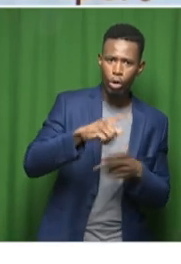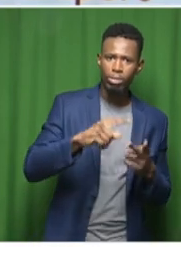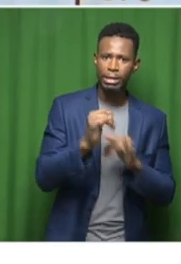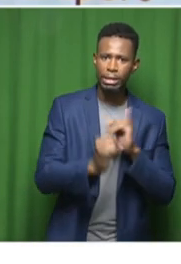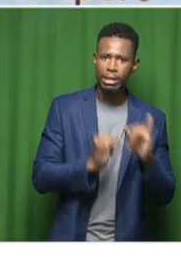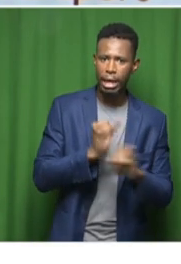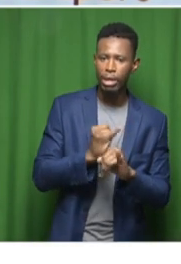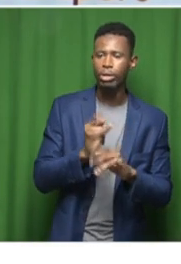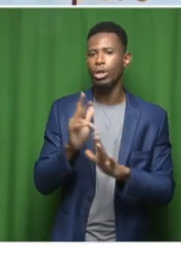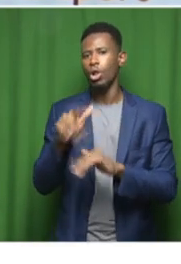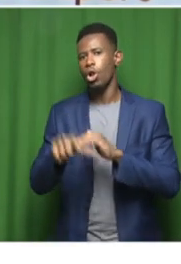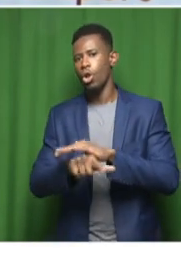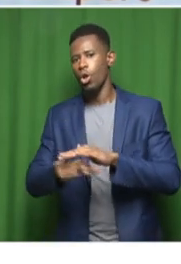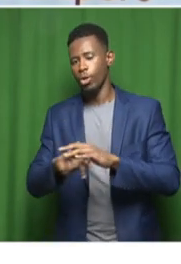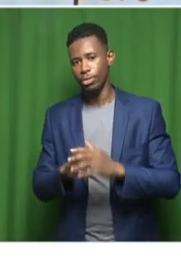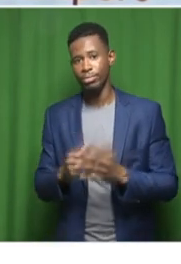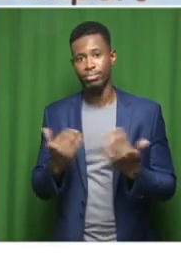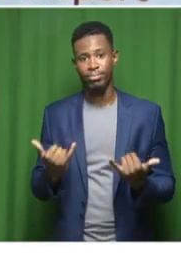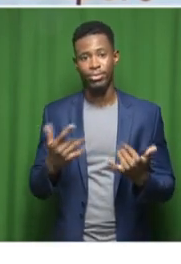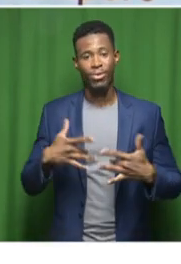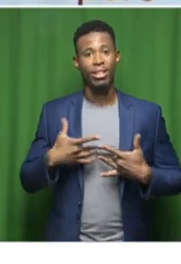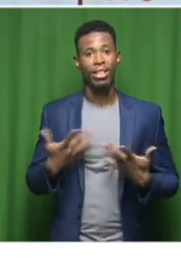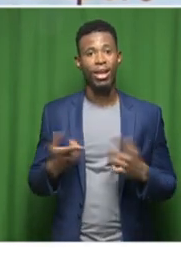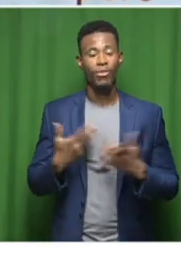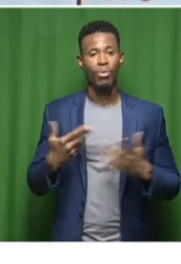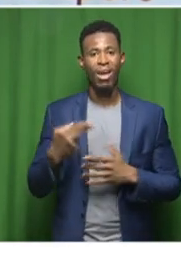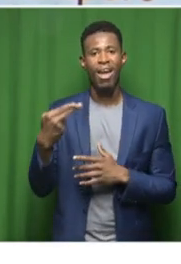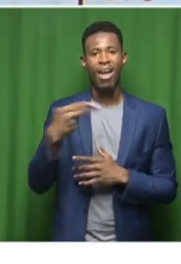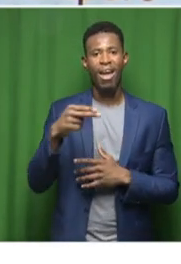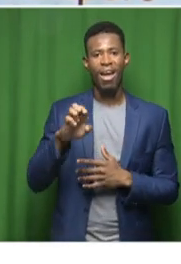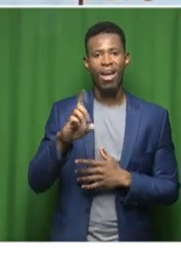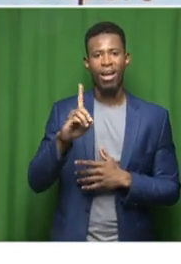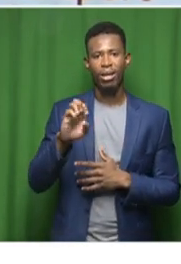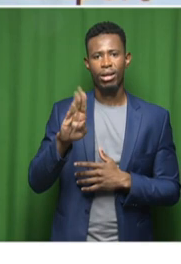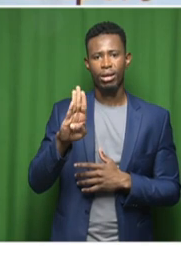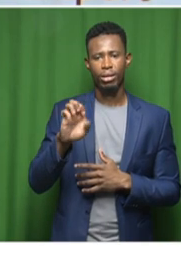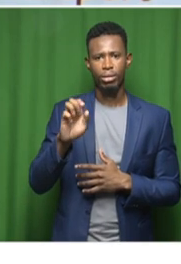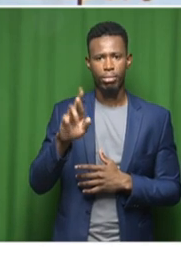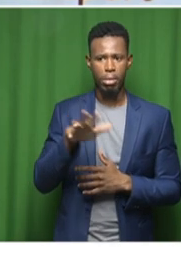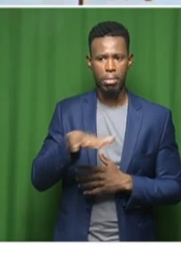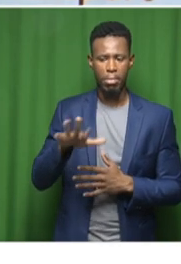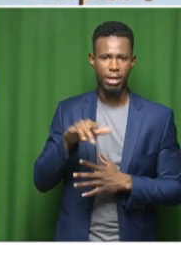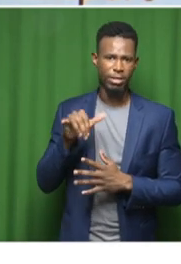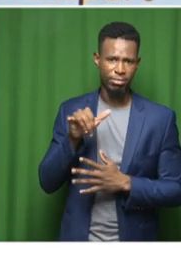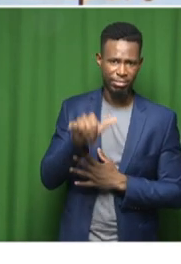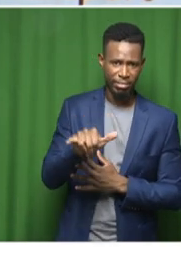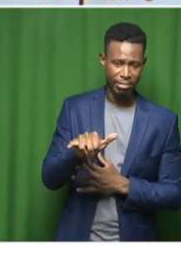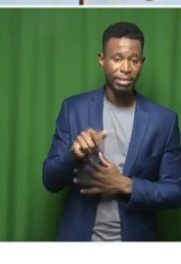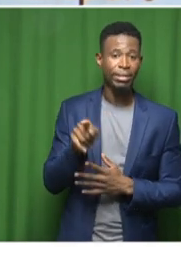local sphere. Today, we're coming to you live from Heidelberg Aerodrome, which is where the International Civil